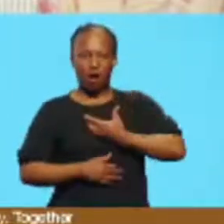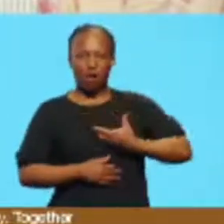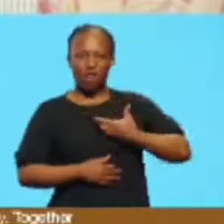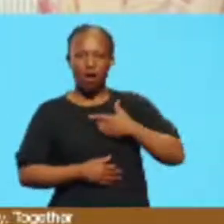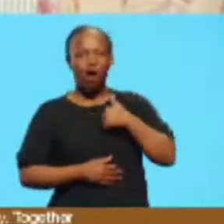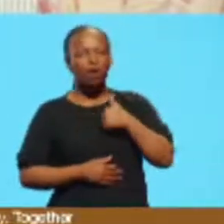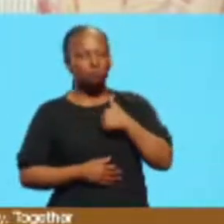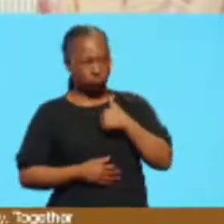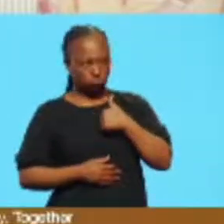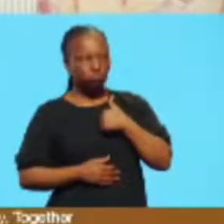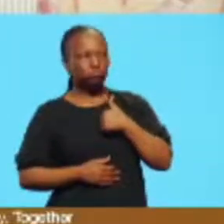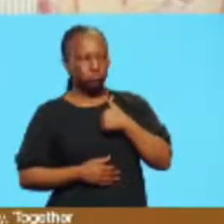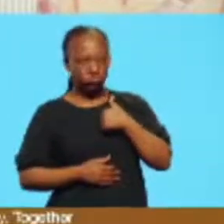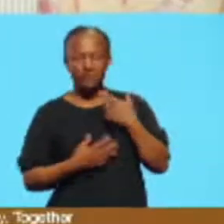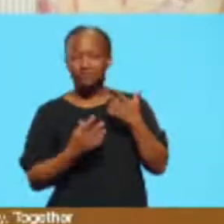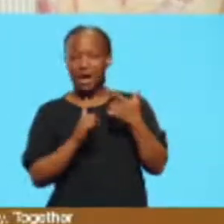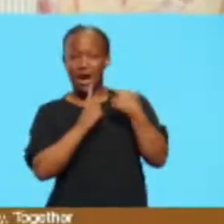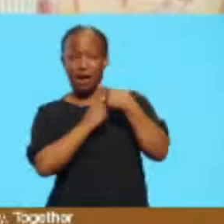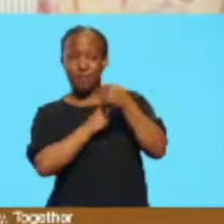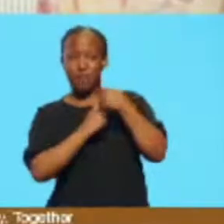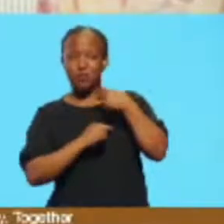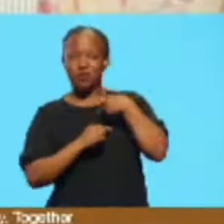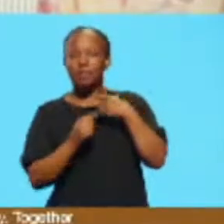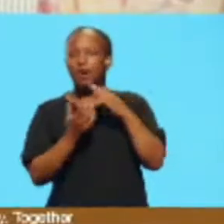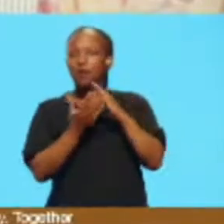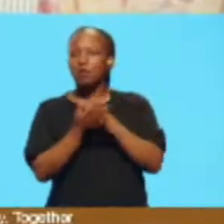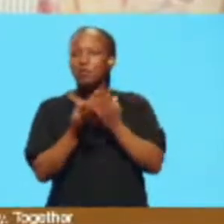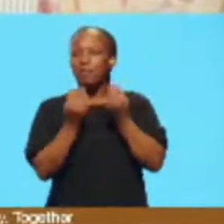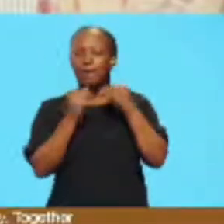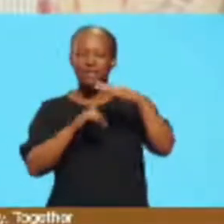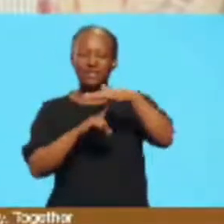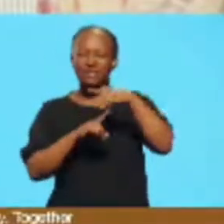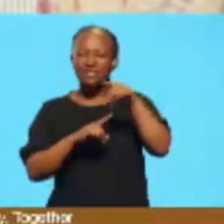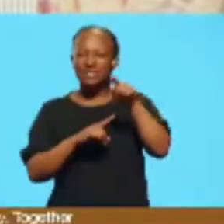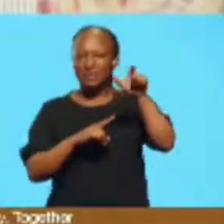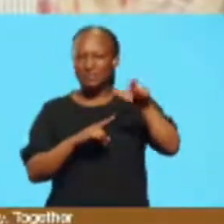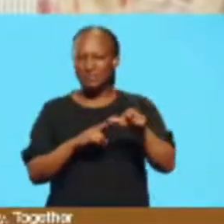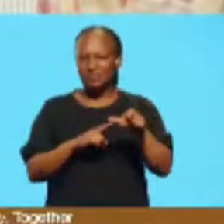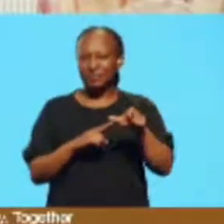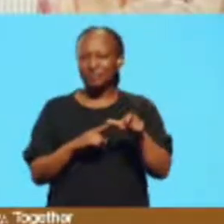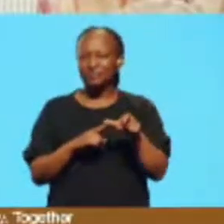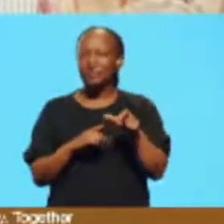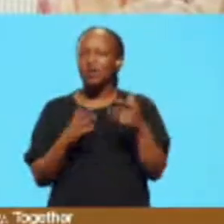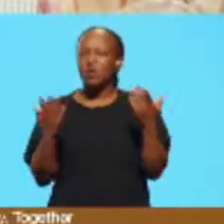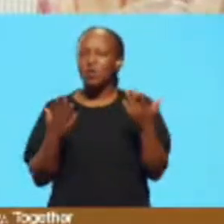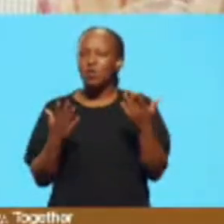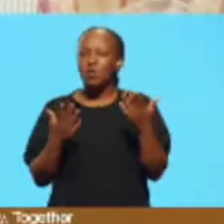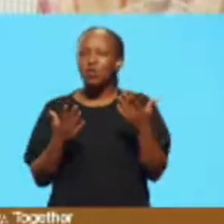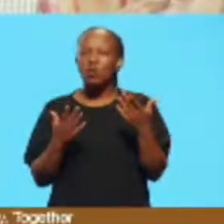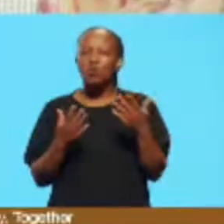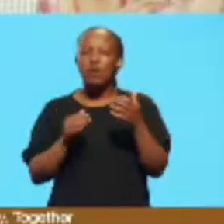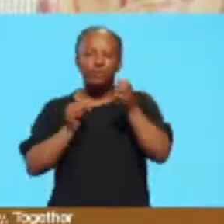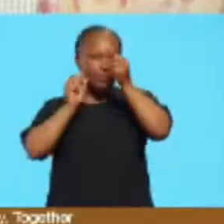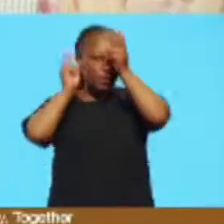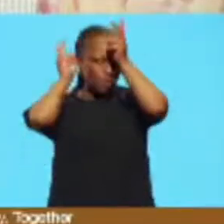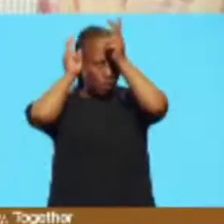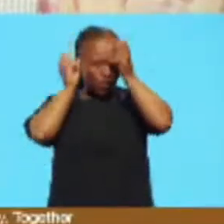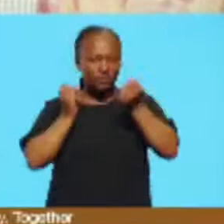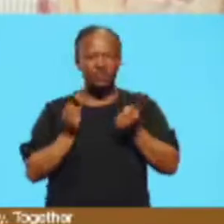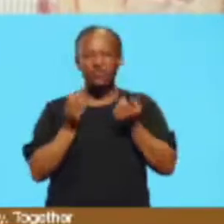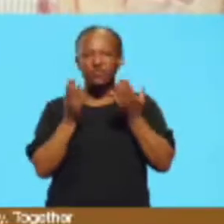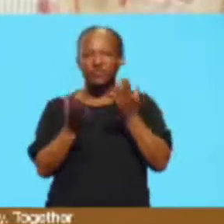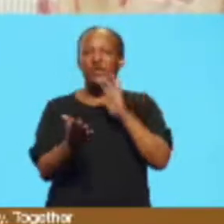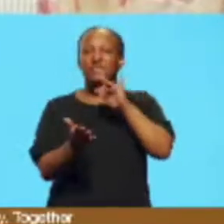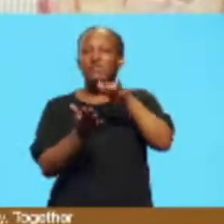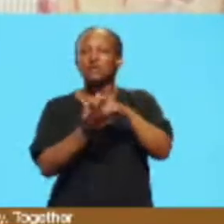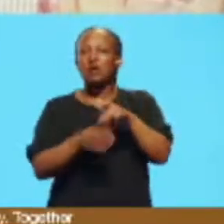I'm a victim. But now with the current situation, you find that someone who is a perpetrator in a correctional service center is even reaping